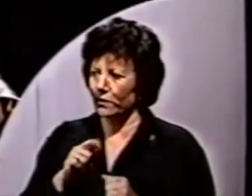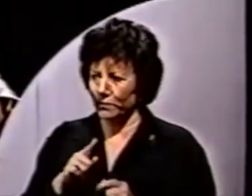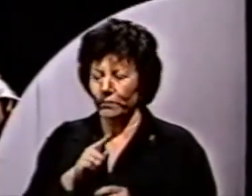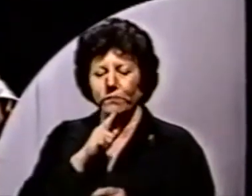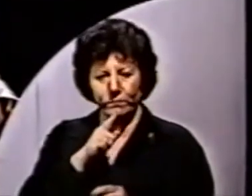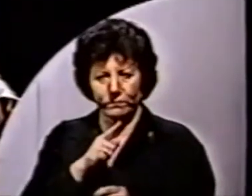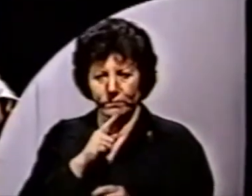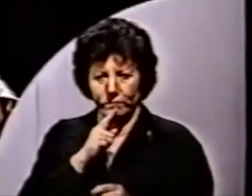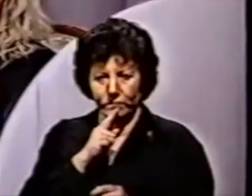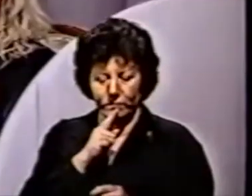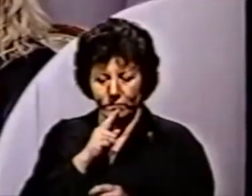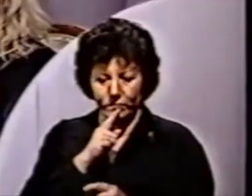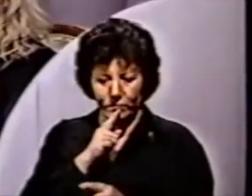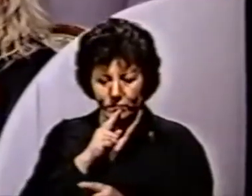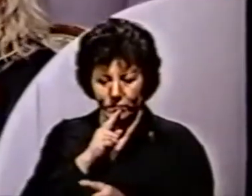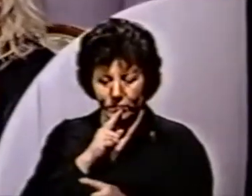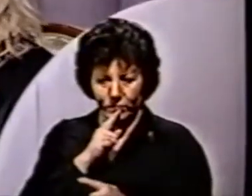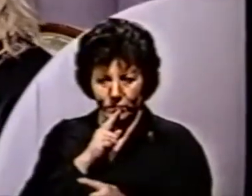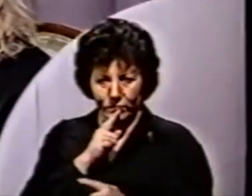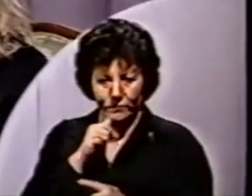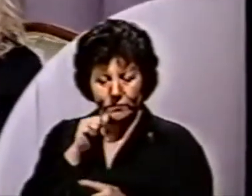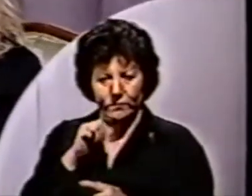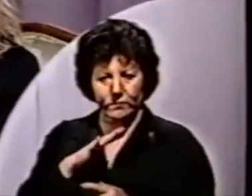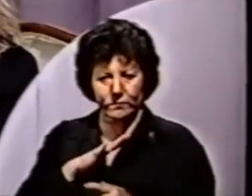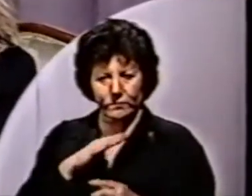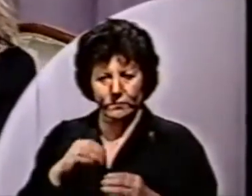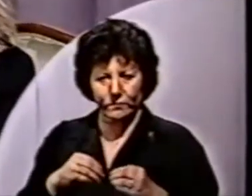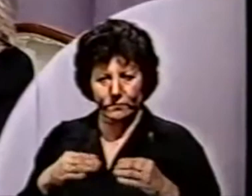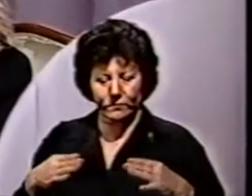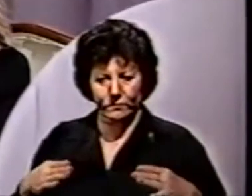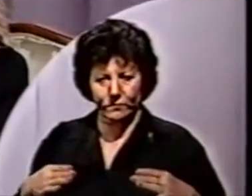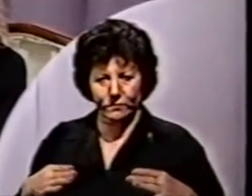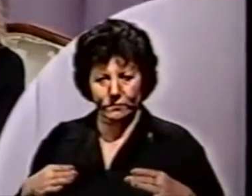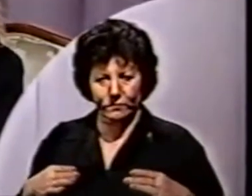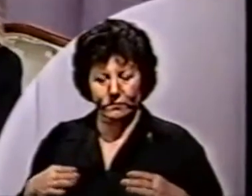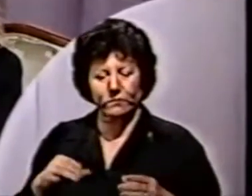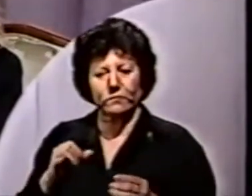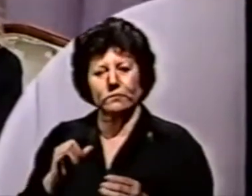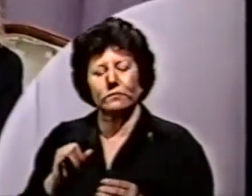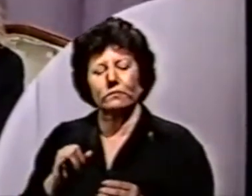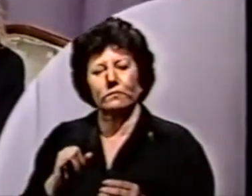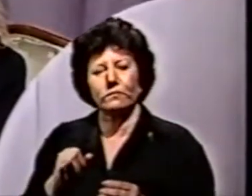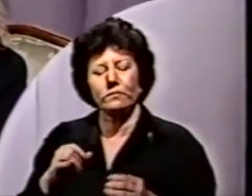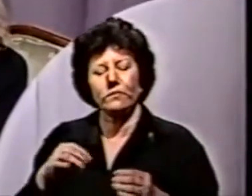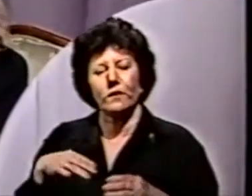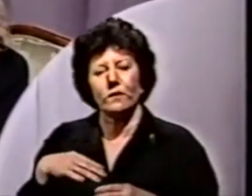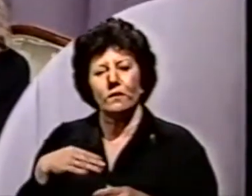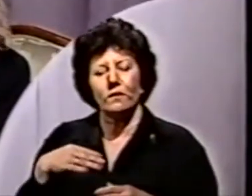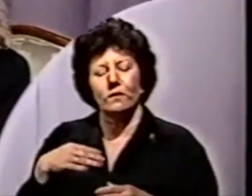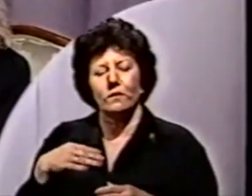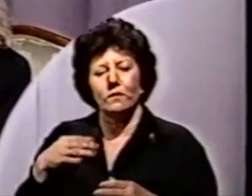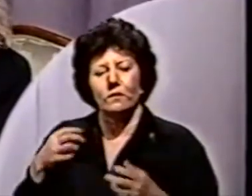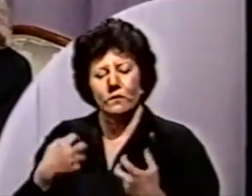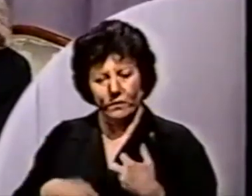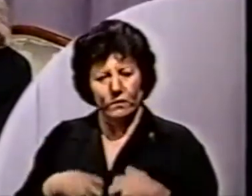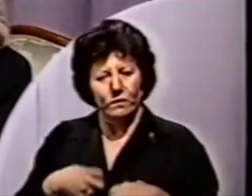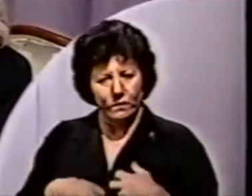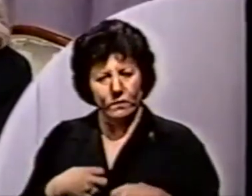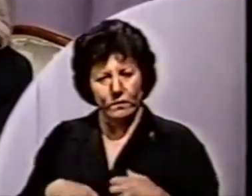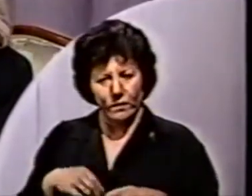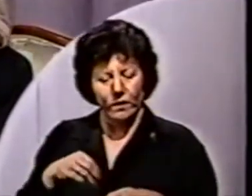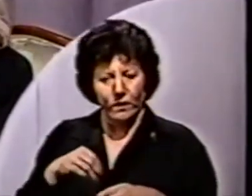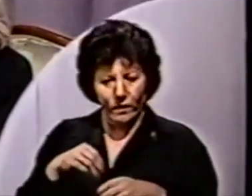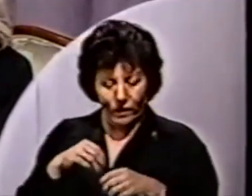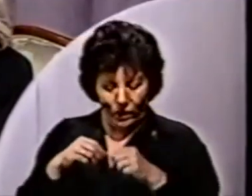Sure. For women, there are a lot of issues that have been addressed partially in the past but need to